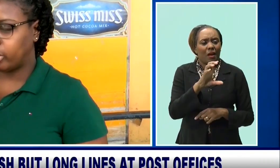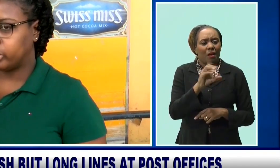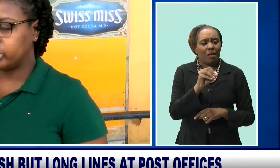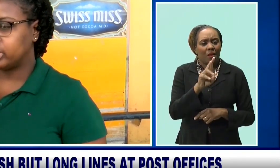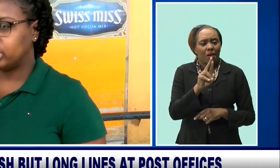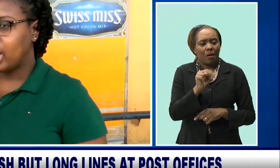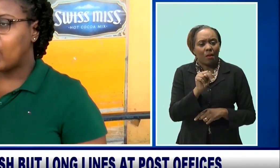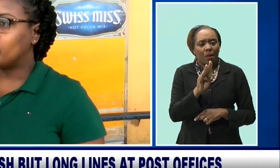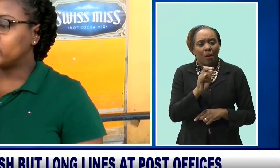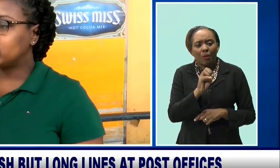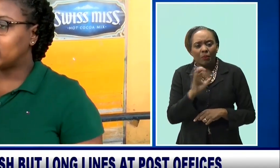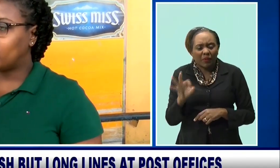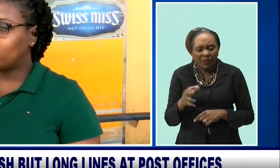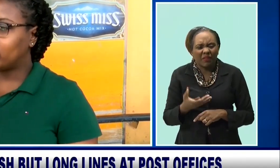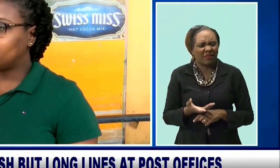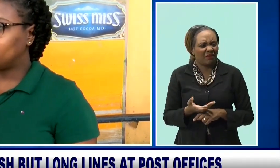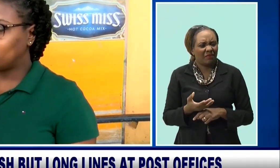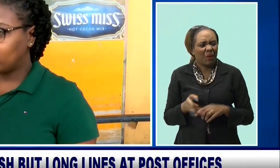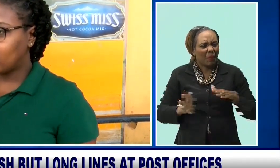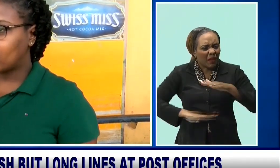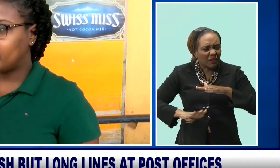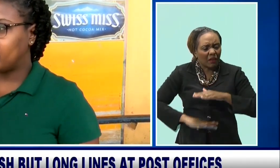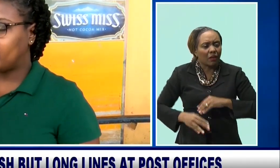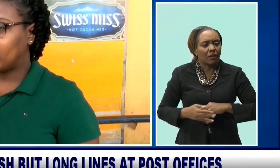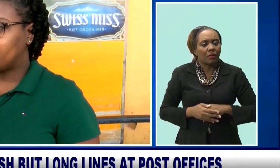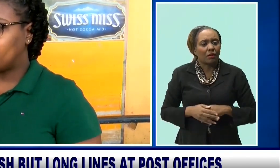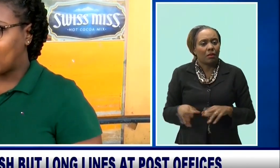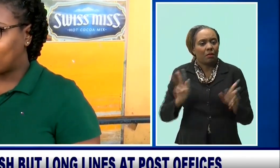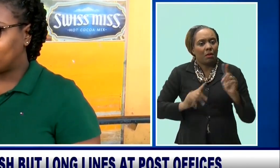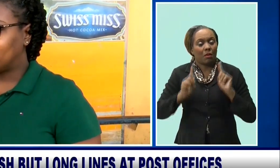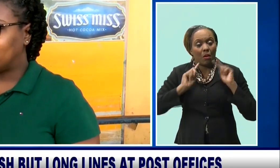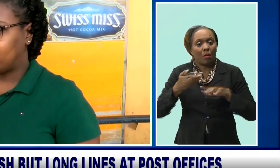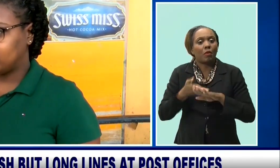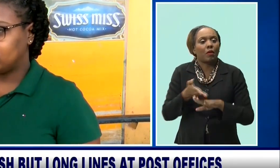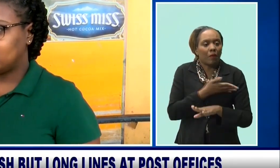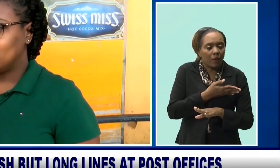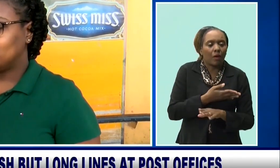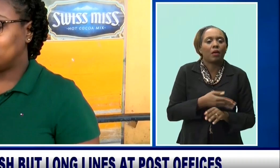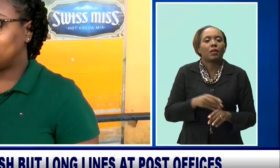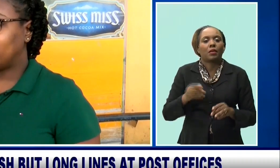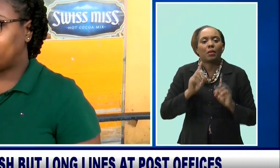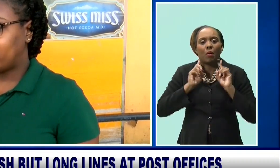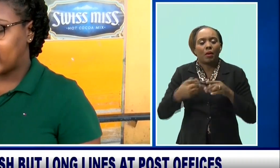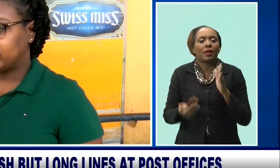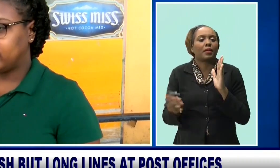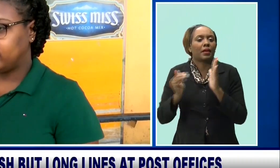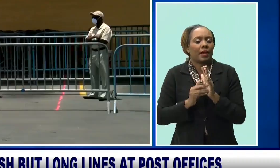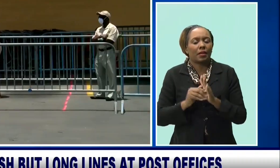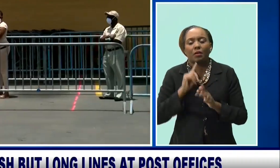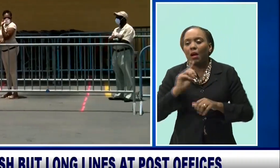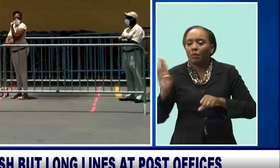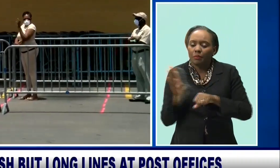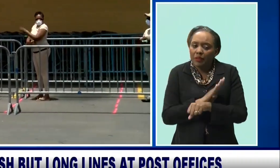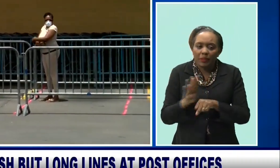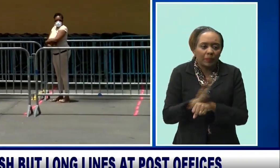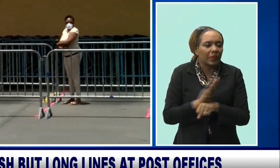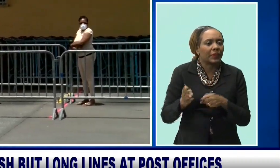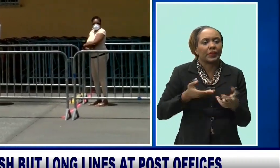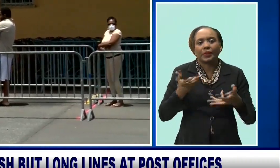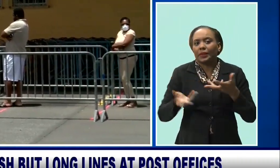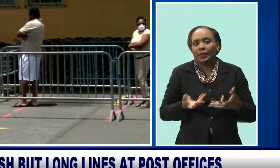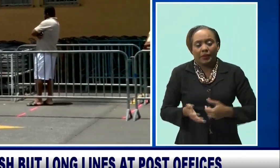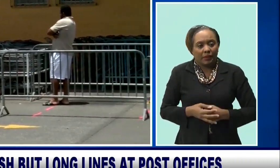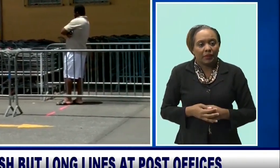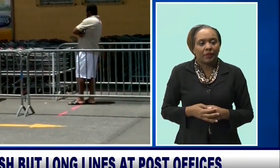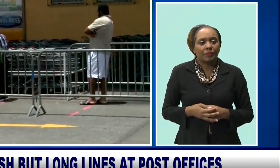types of orders. And persons that would have ordered before are coming back ordering again. So it's very, very hectic. While the authorities